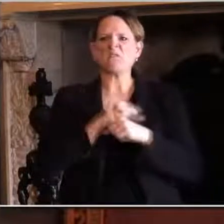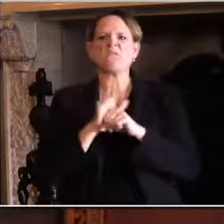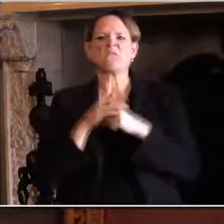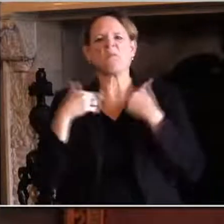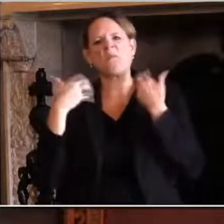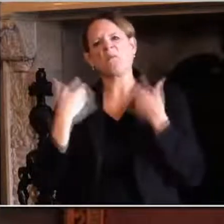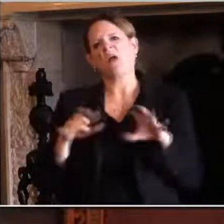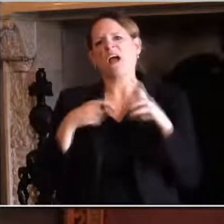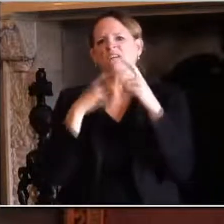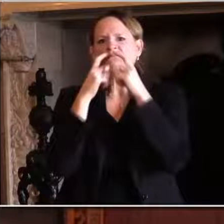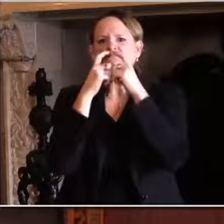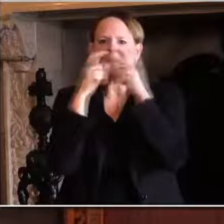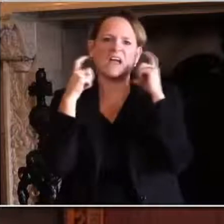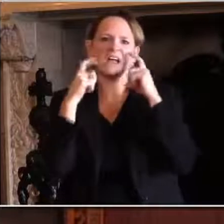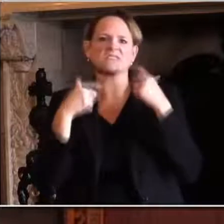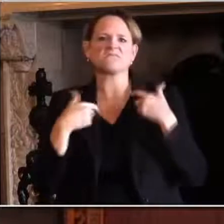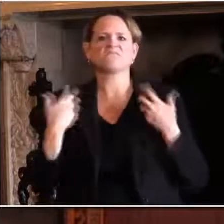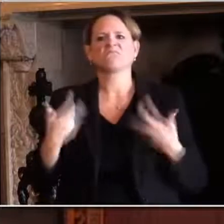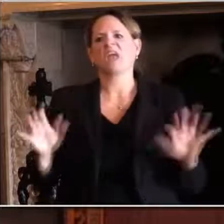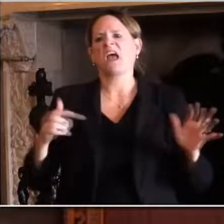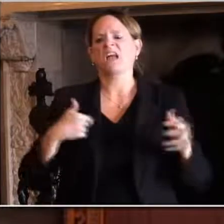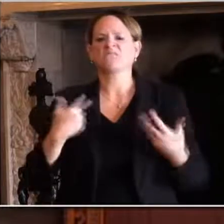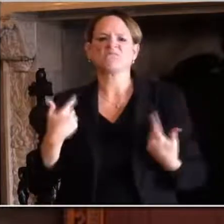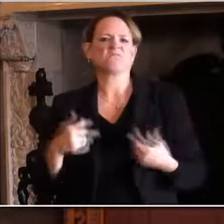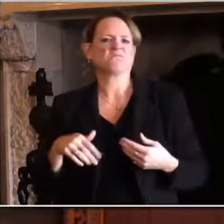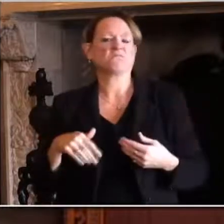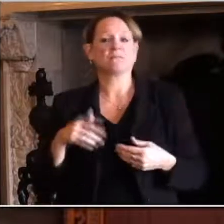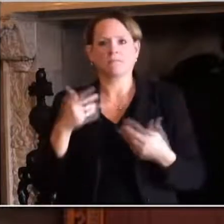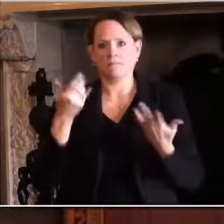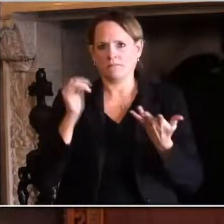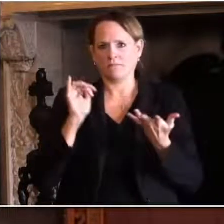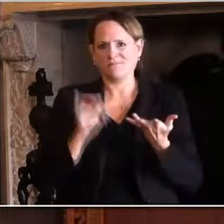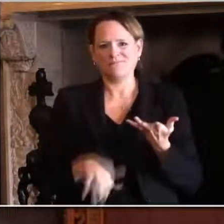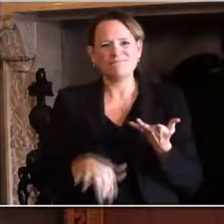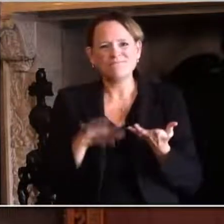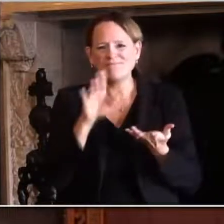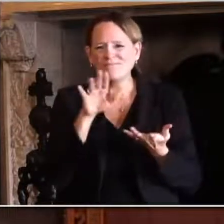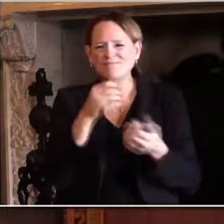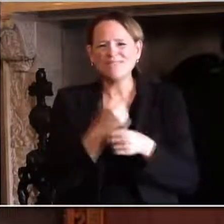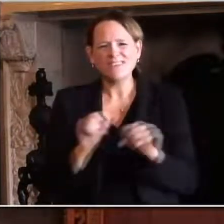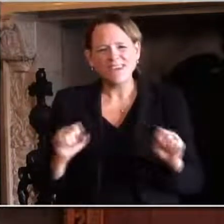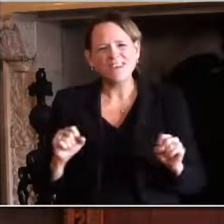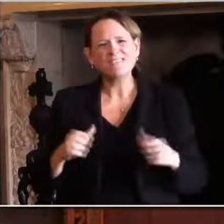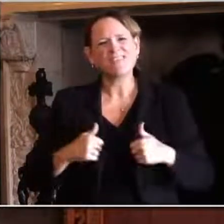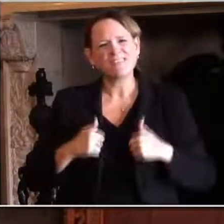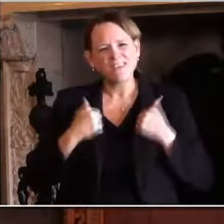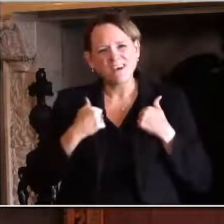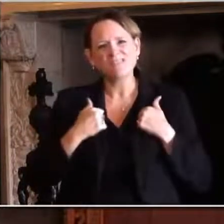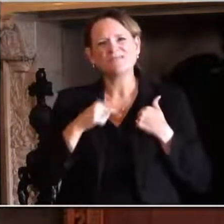it's an imposition, we're helping save lives. And I think that is an overwhelmingly